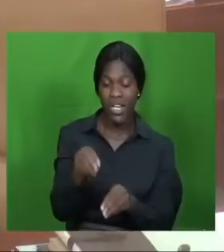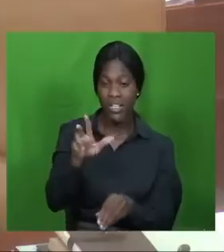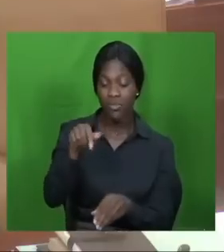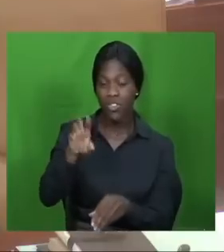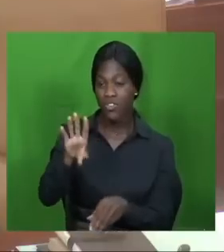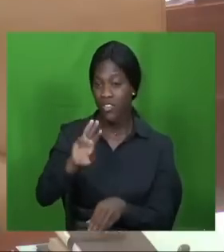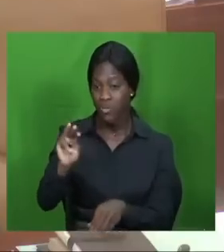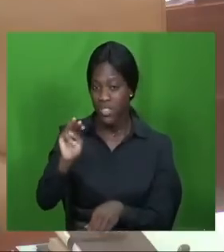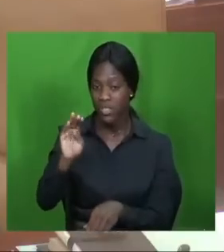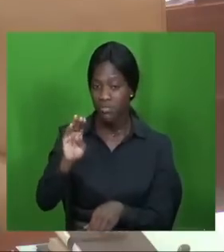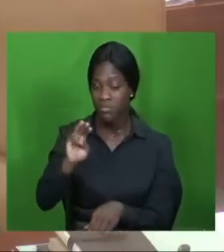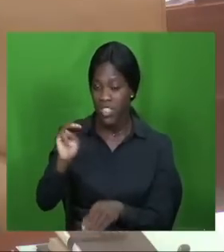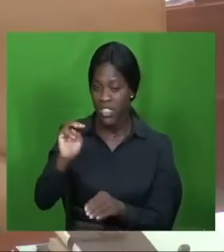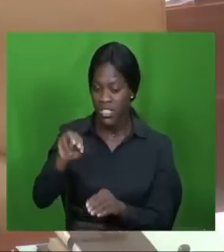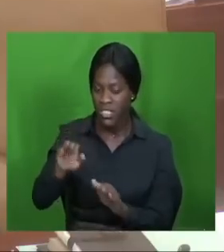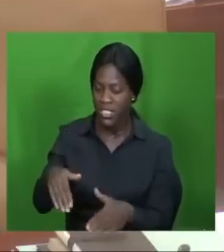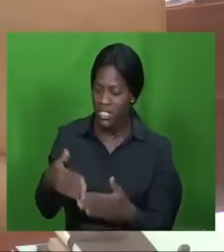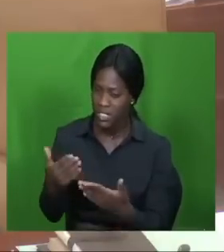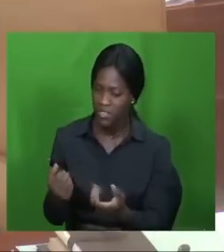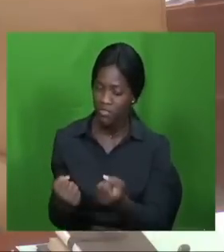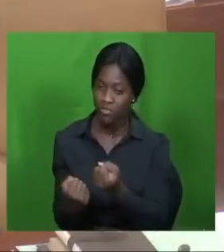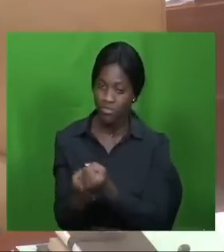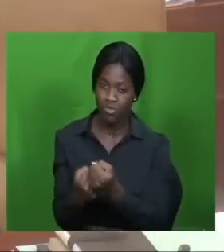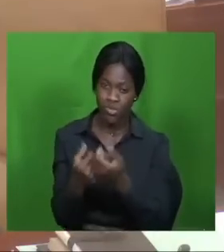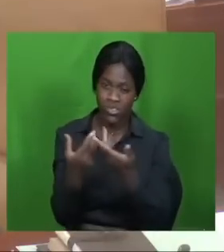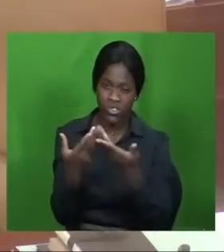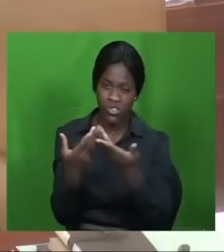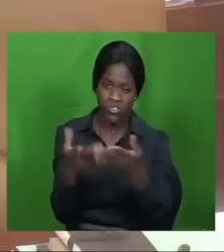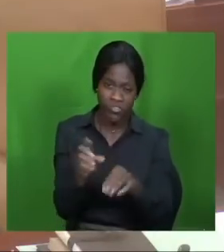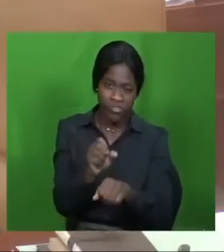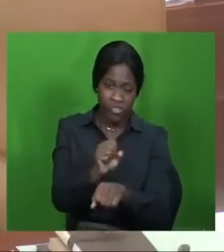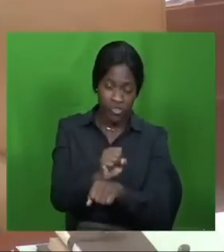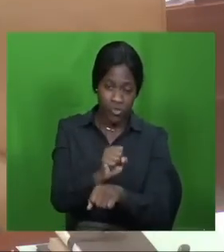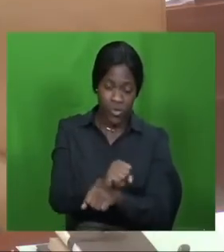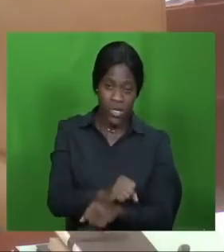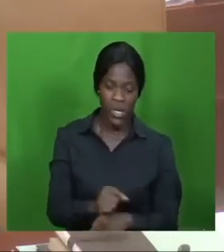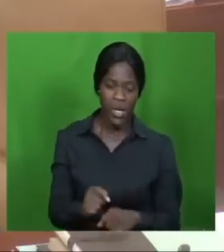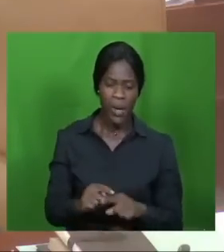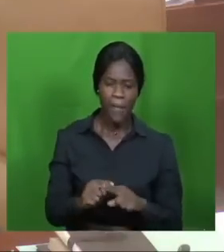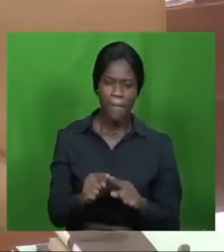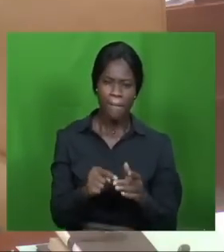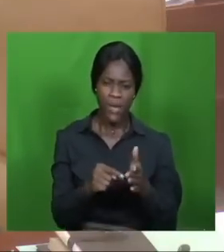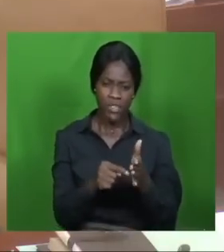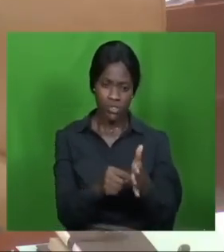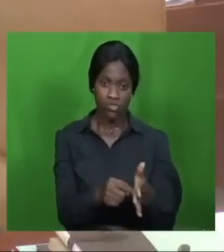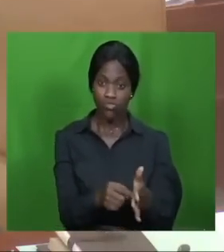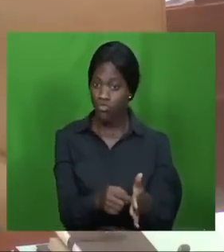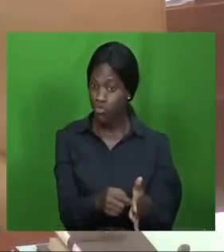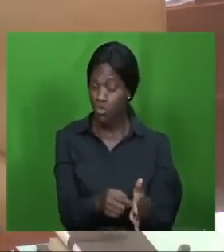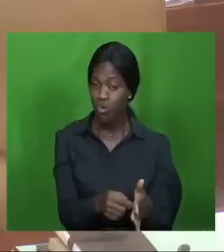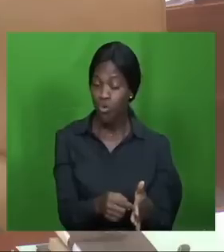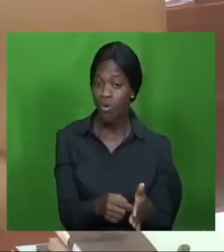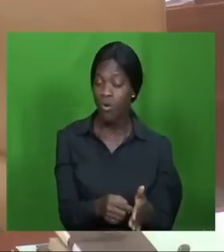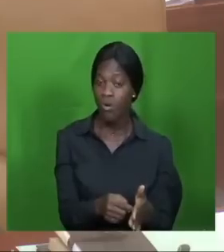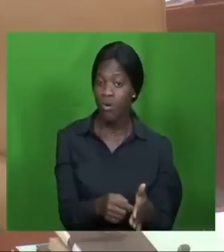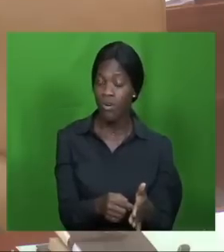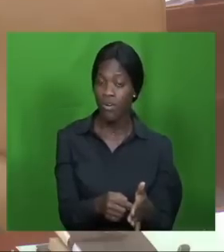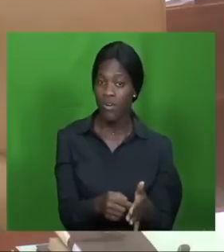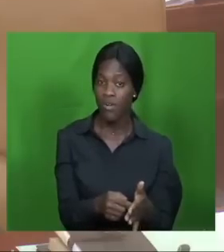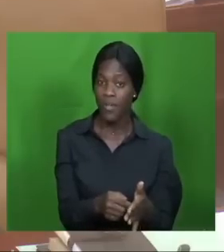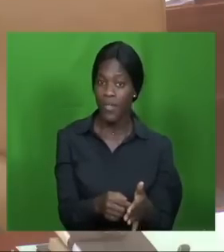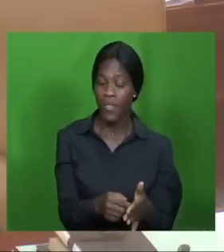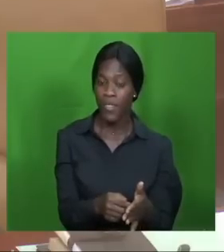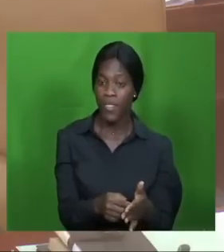be provided for them to be able to do. But, Mr. Speaker, they indicated that they have